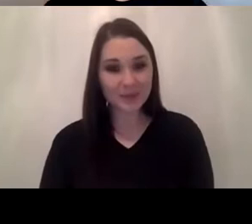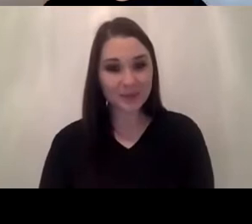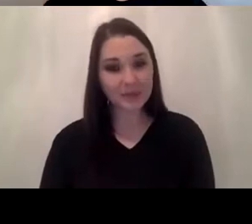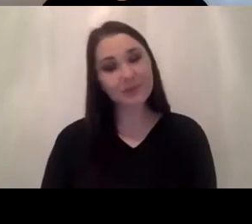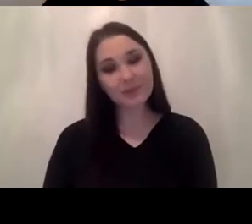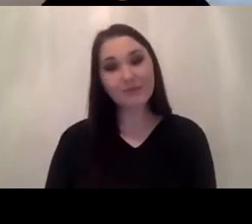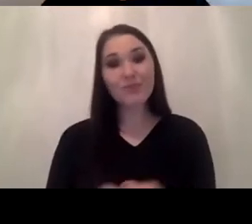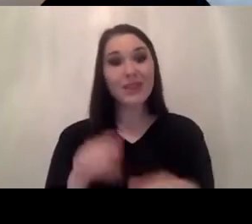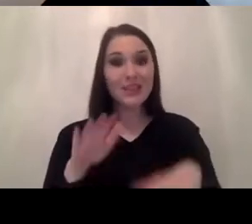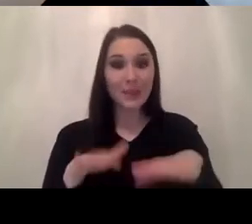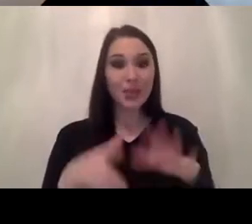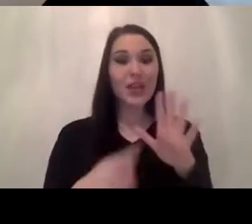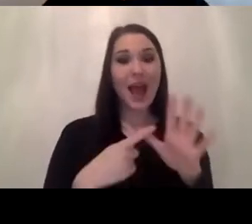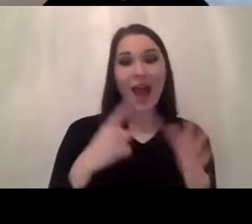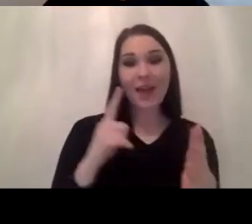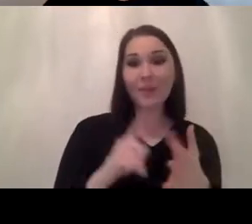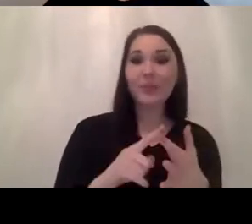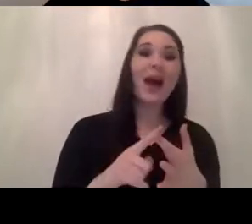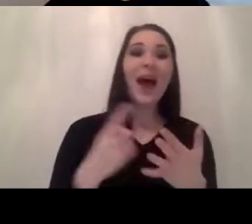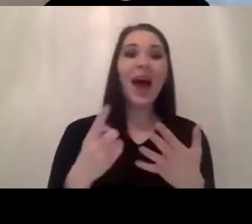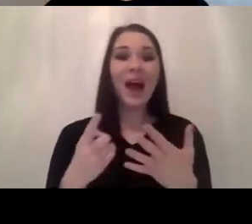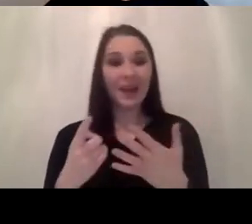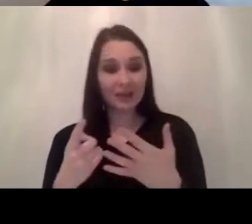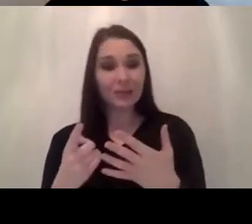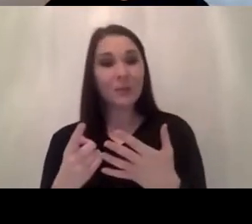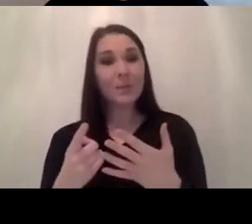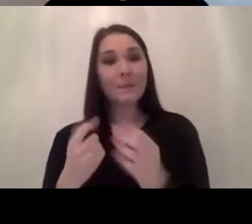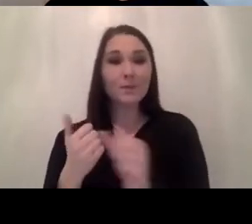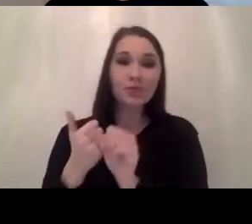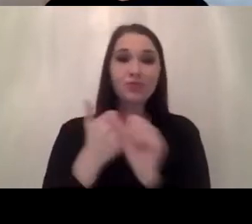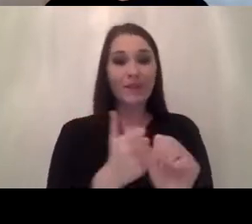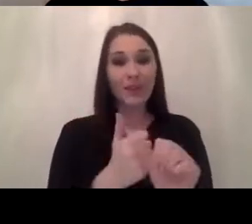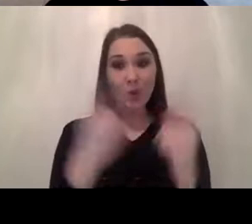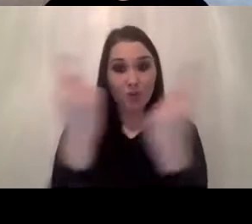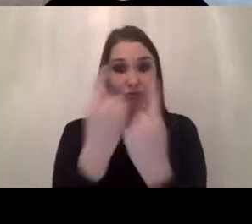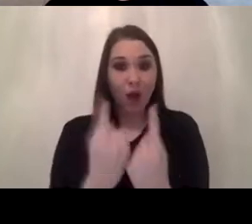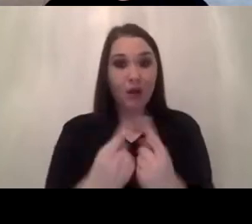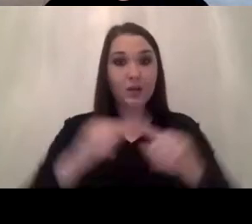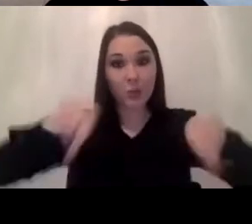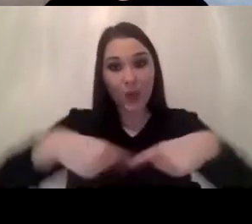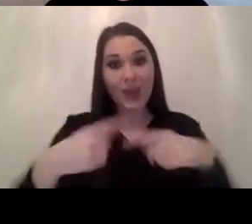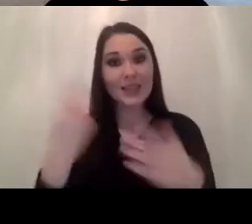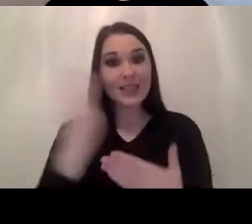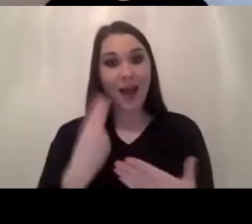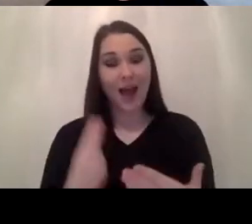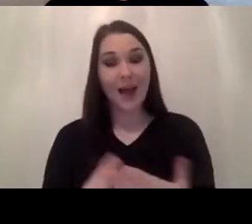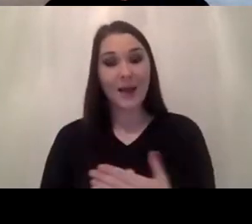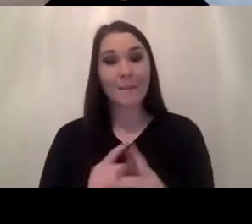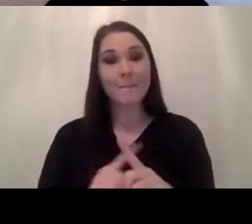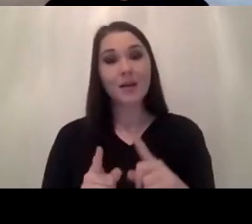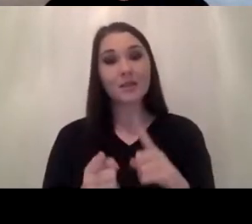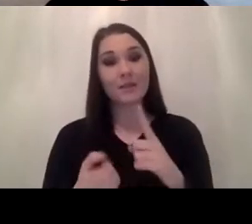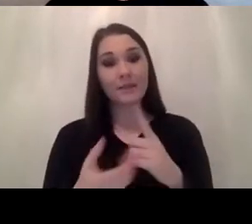of AI-driven, advancement in the kind of products we design. But a couple of things I also noted,